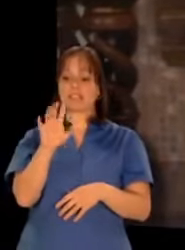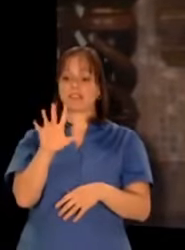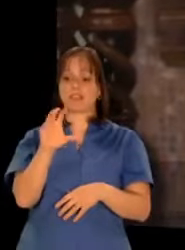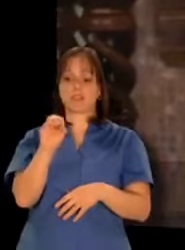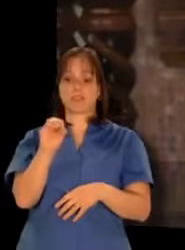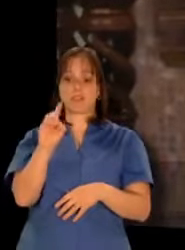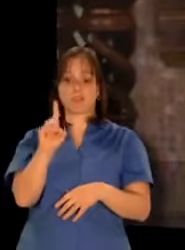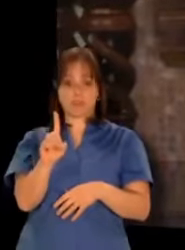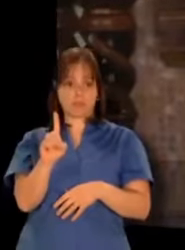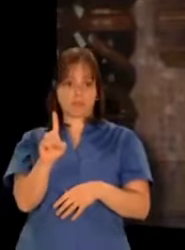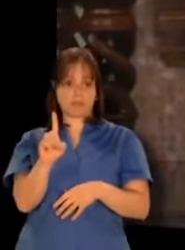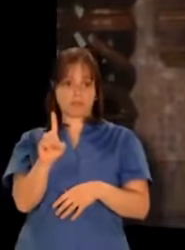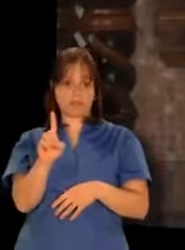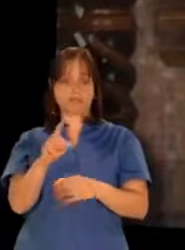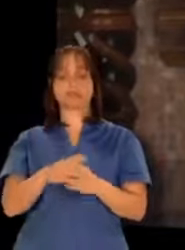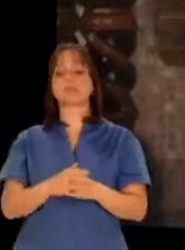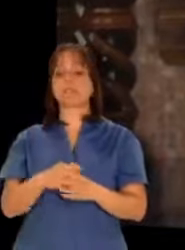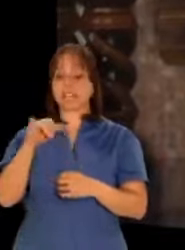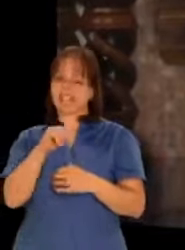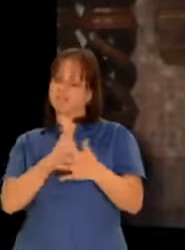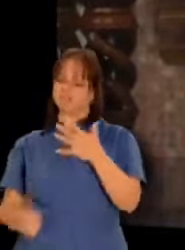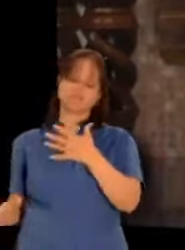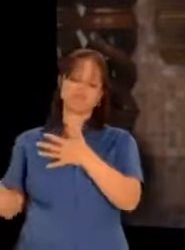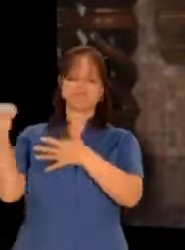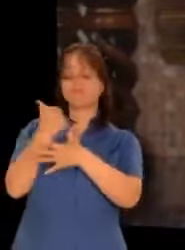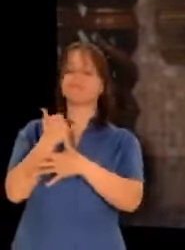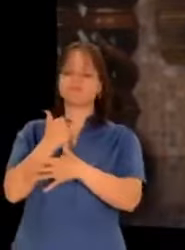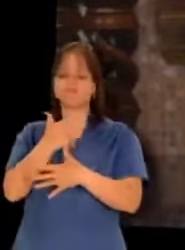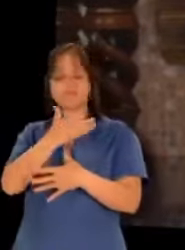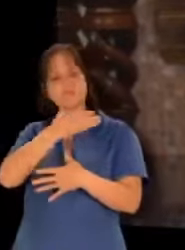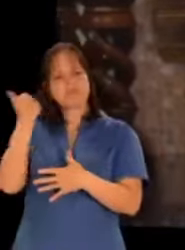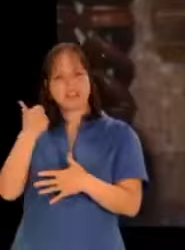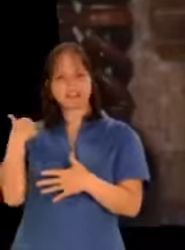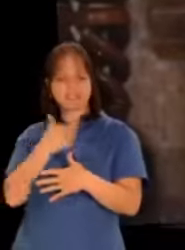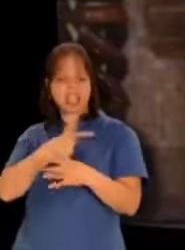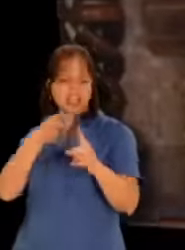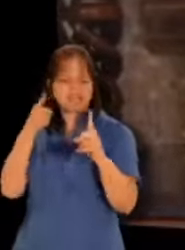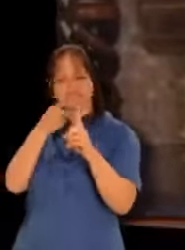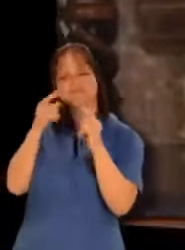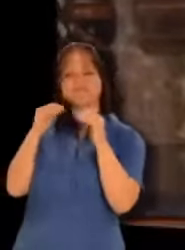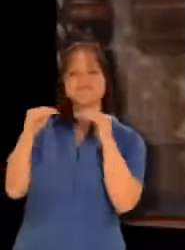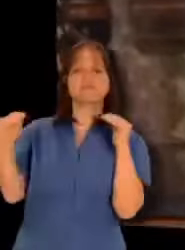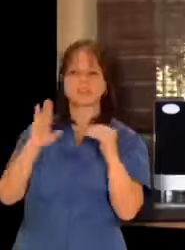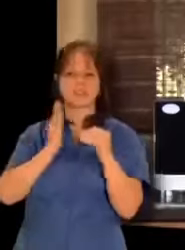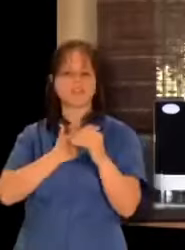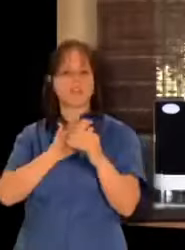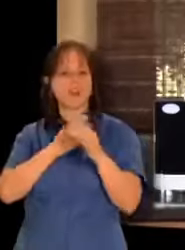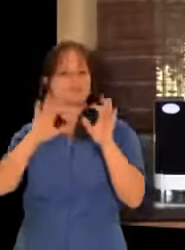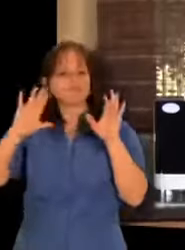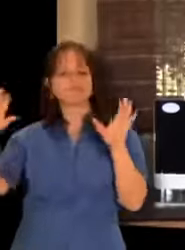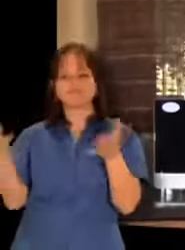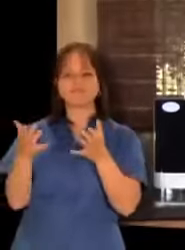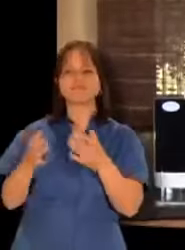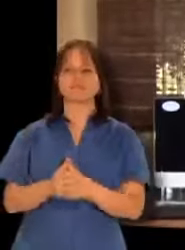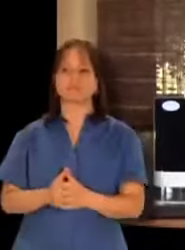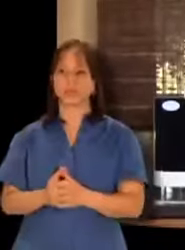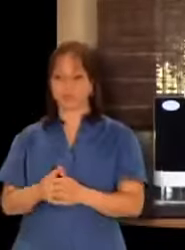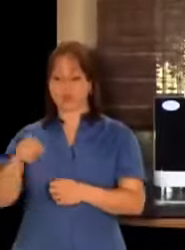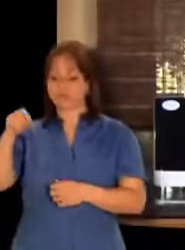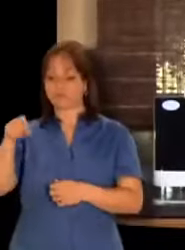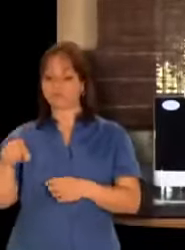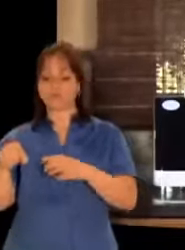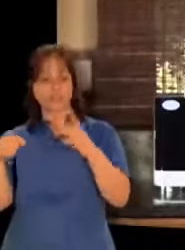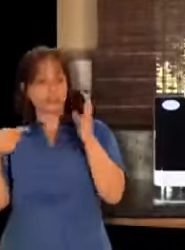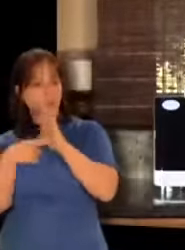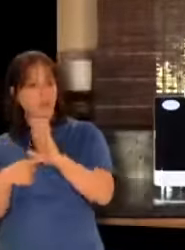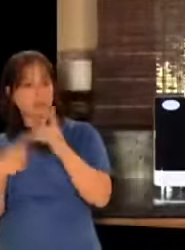Leveluck SD501. It's the top of the line unit that we have, and it's the gold standard in our industry. So with a touch of a button, I'll show you what we